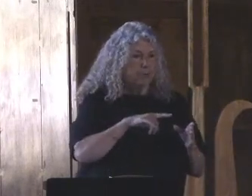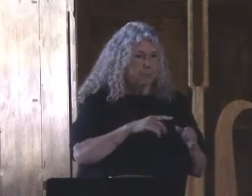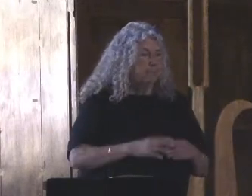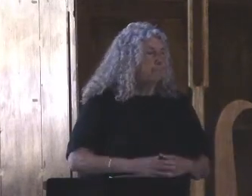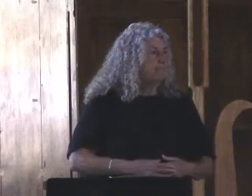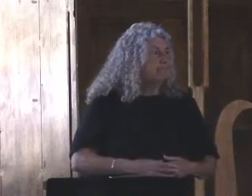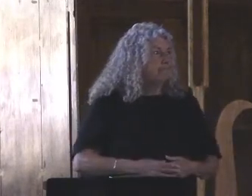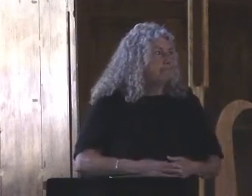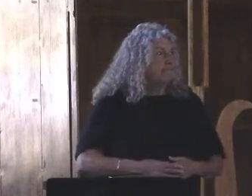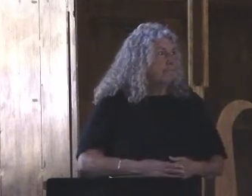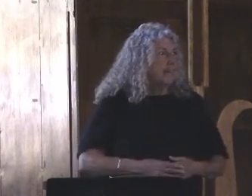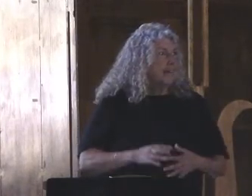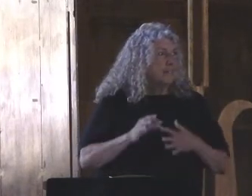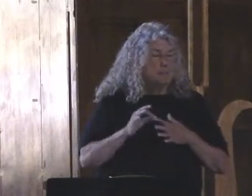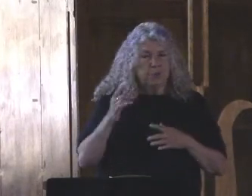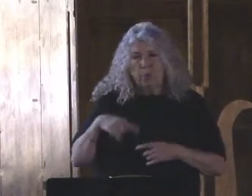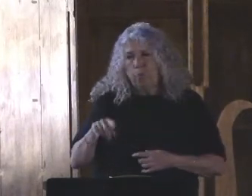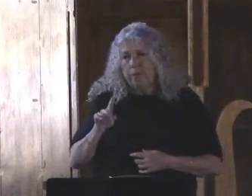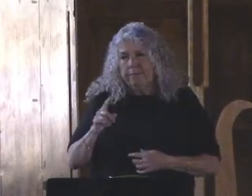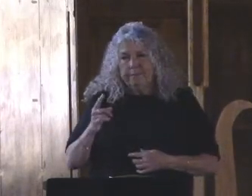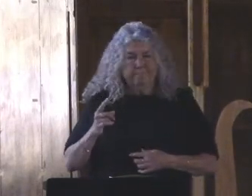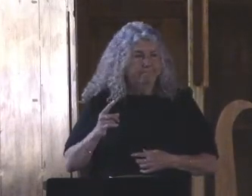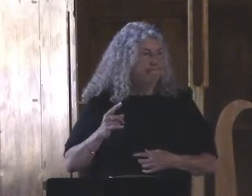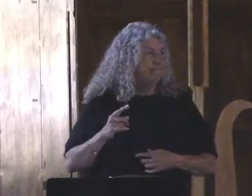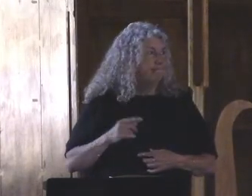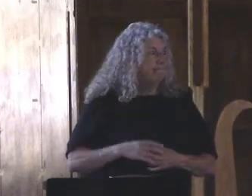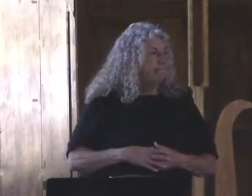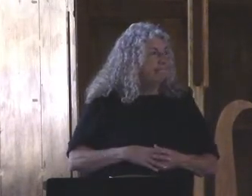loud, especially the one across the street.